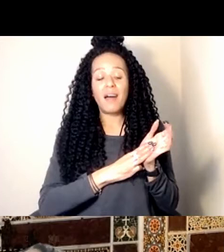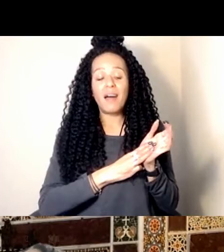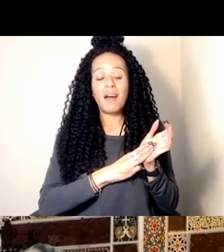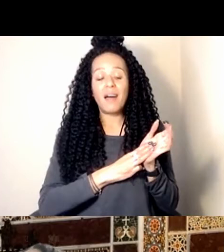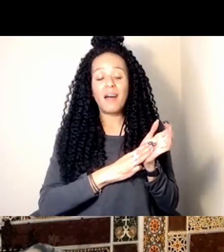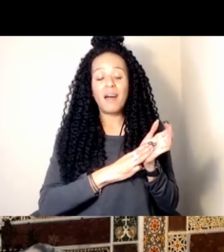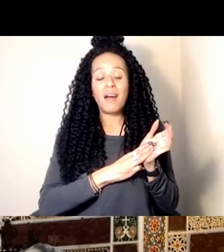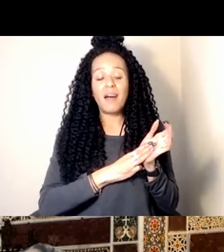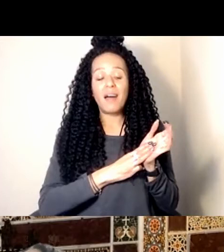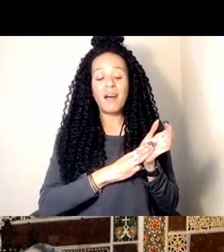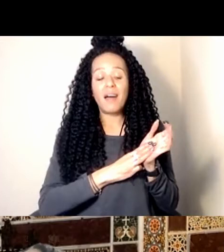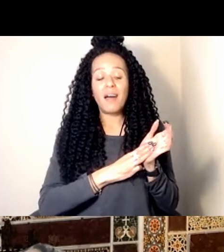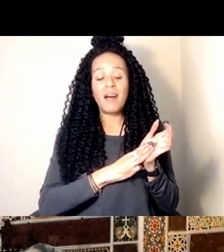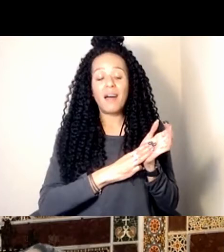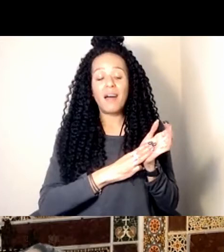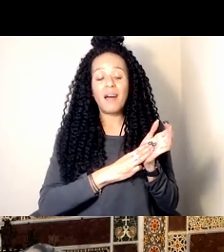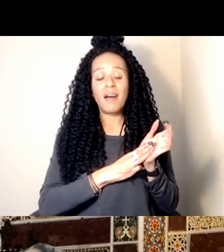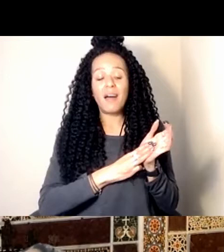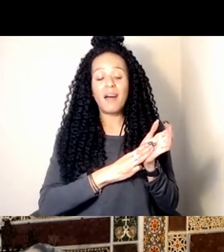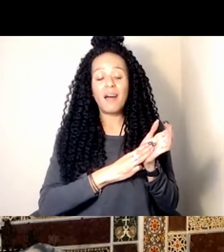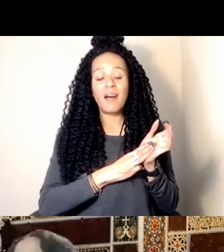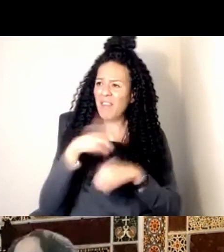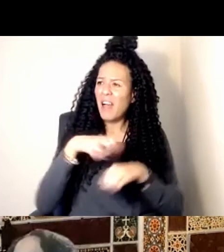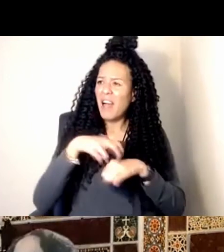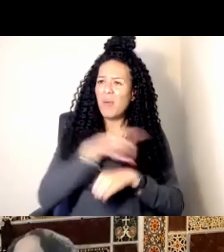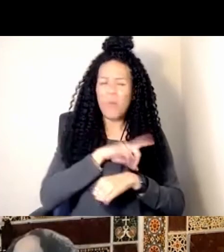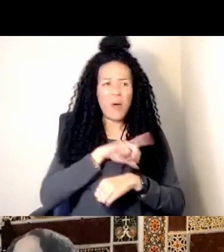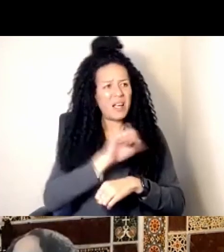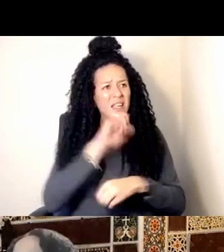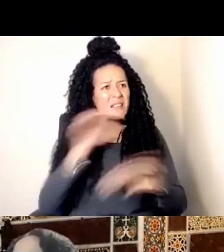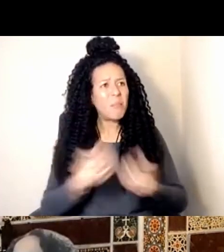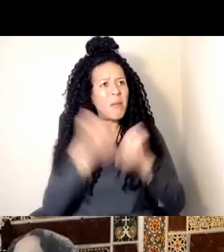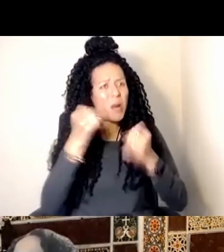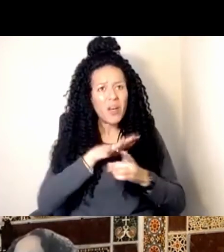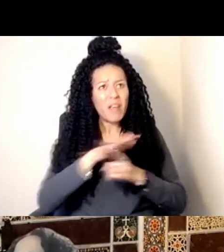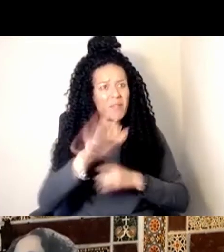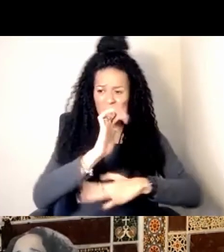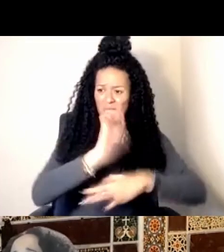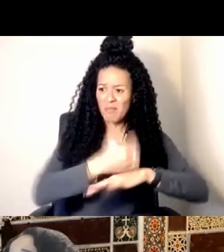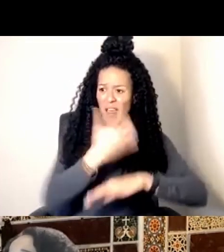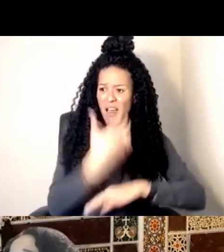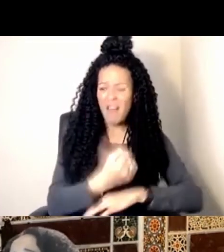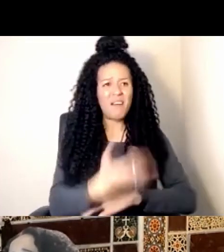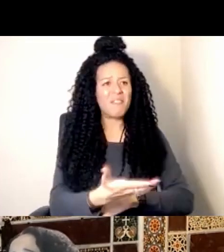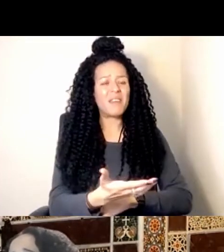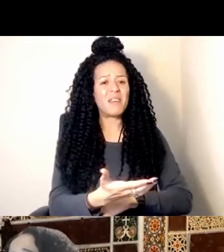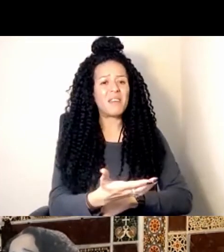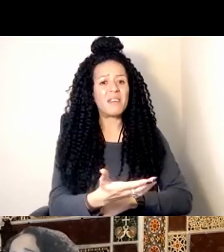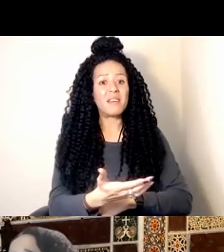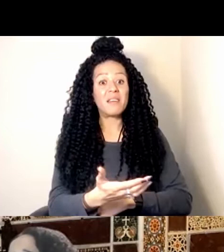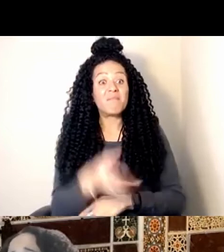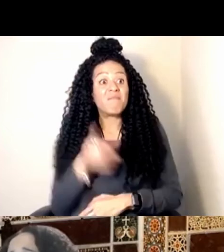Why did he leave Donegal? Leave Ireland at a time when his power and influence was well established. He